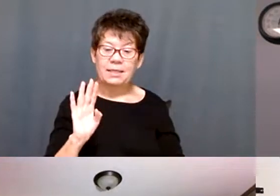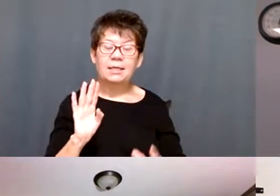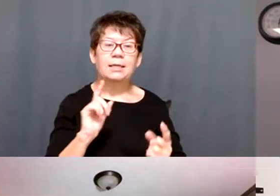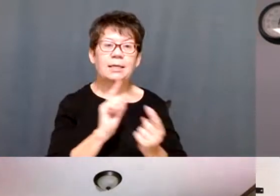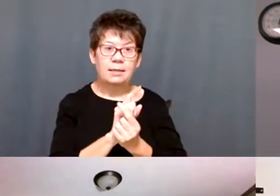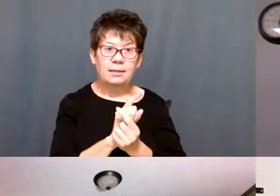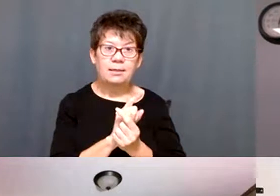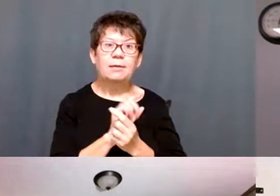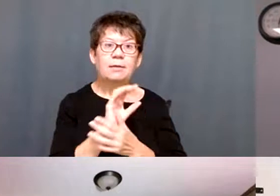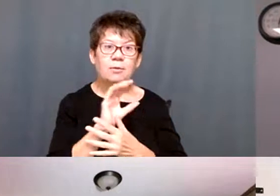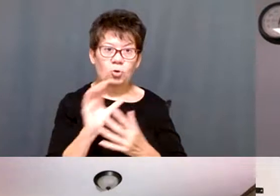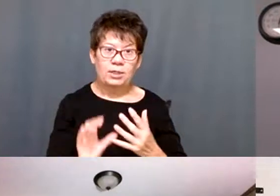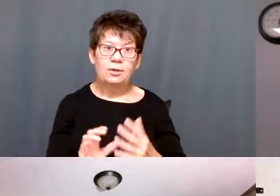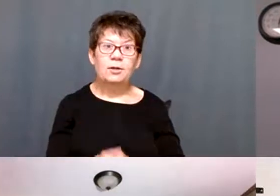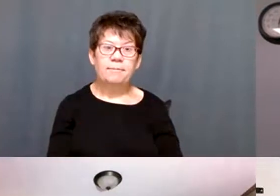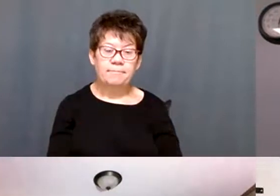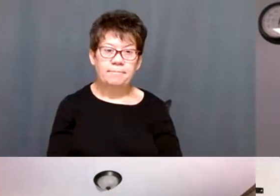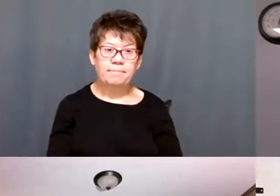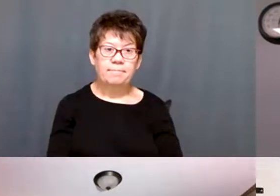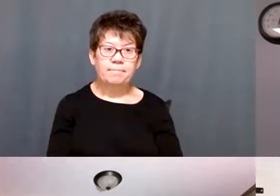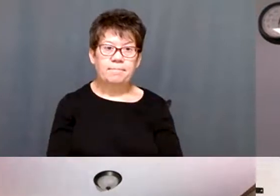option.